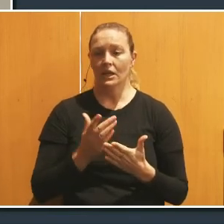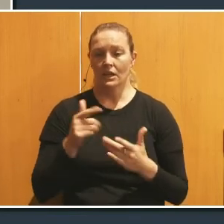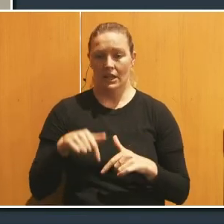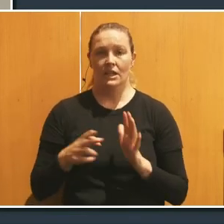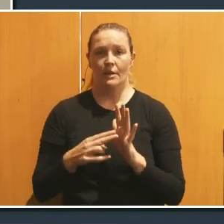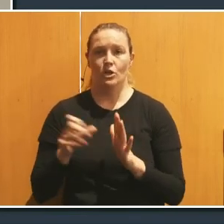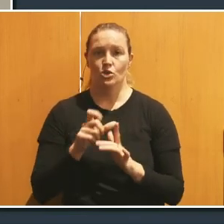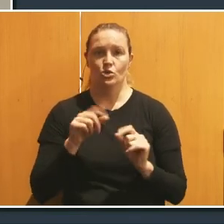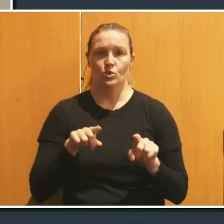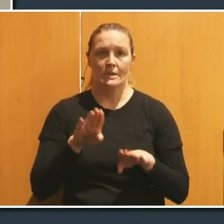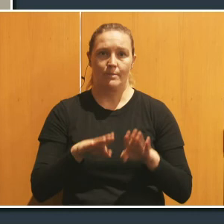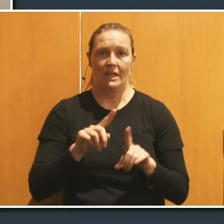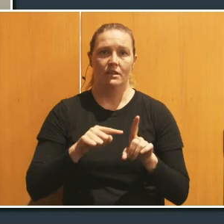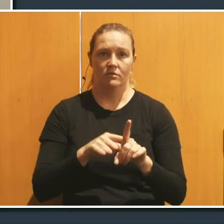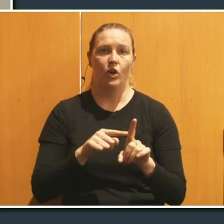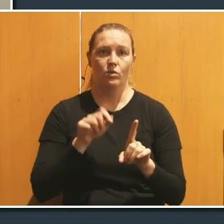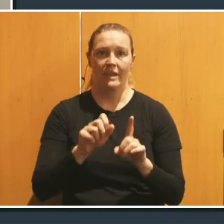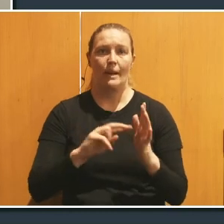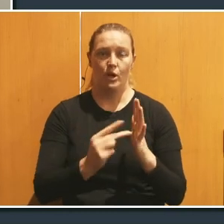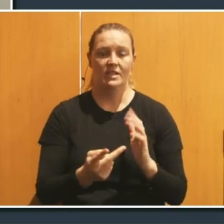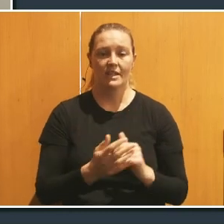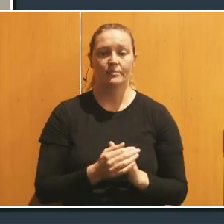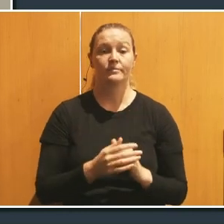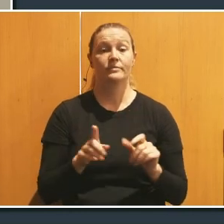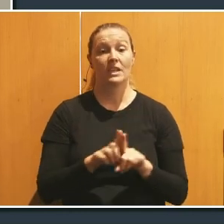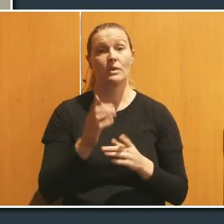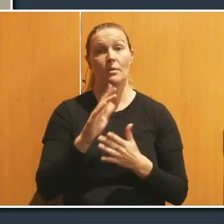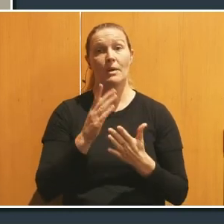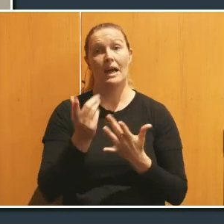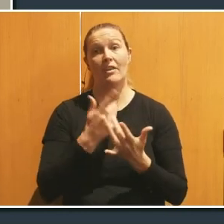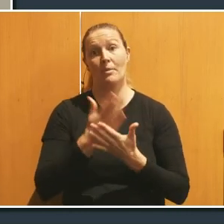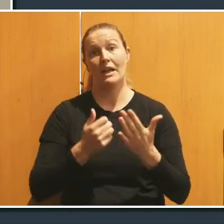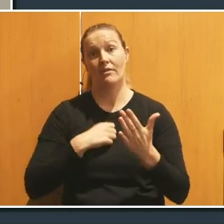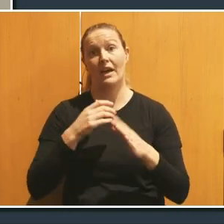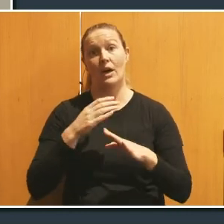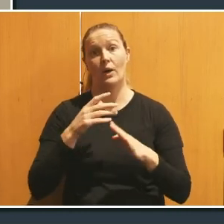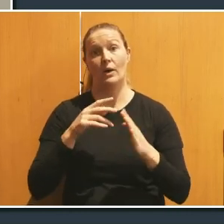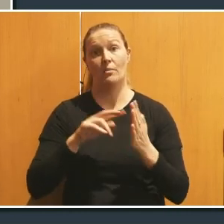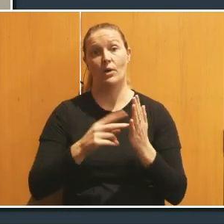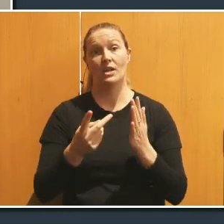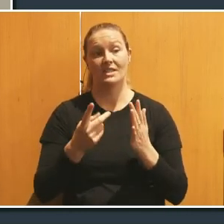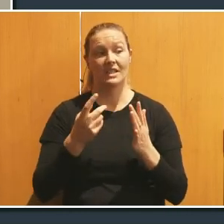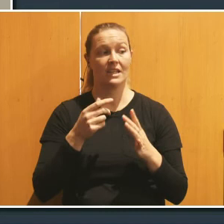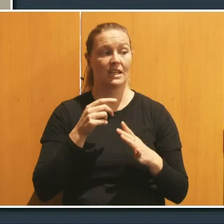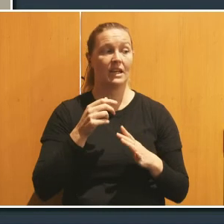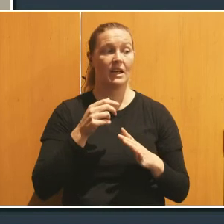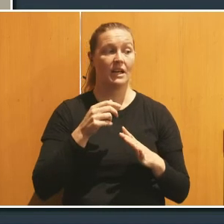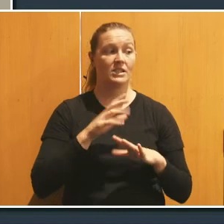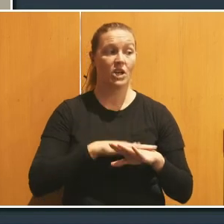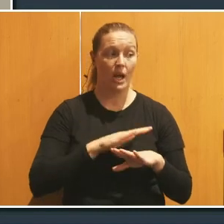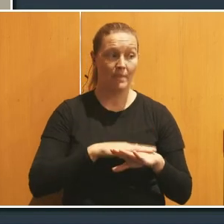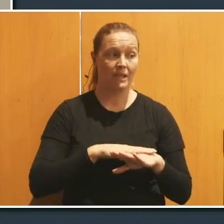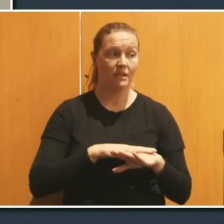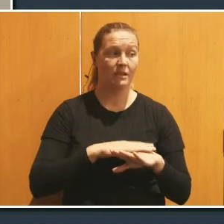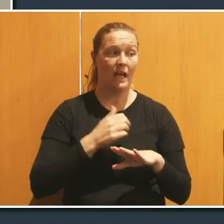Auckland. And then finally, our submission talks about timing. Our developments are necessarily larger than your